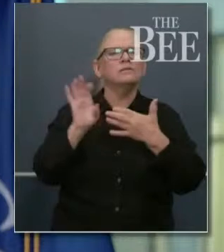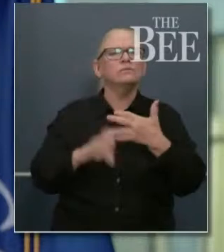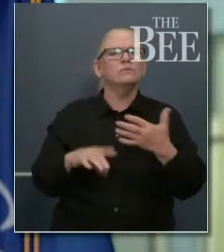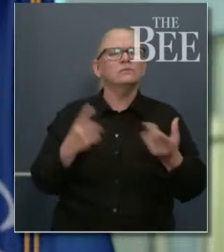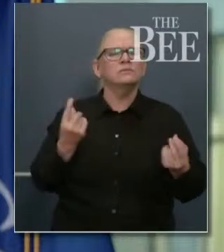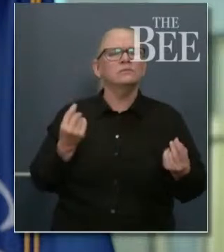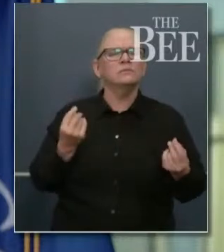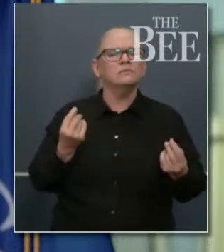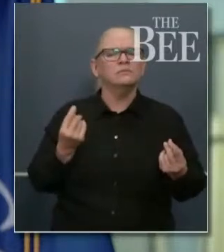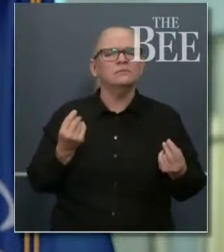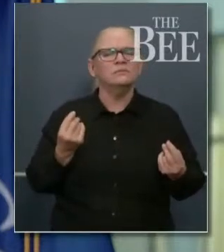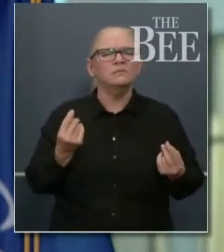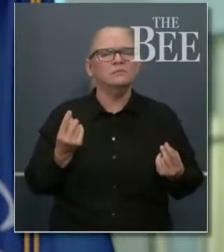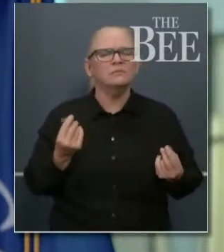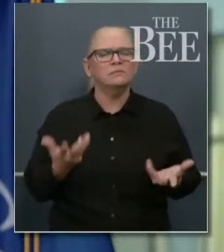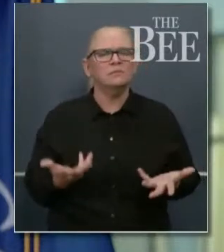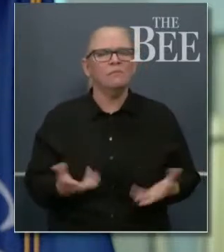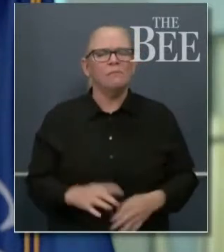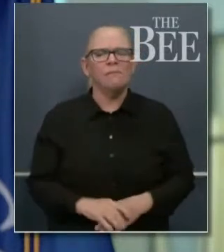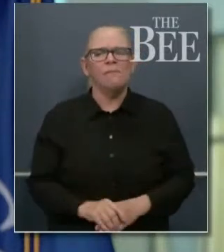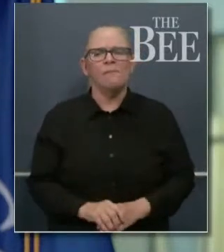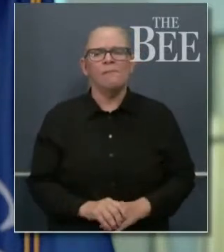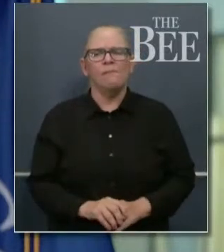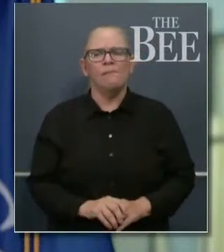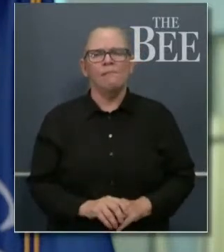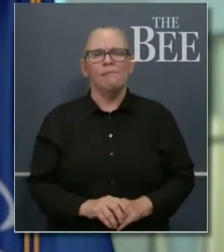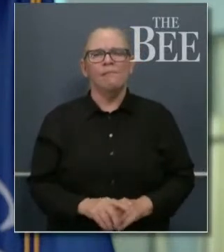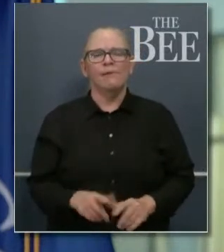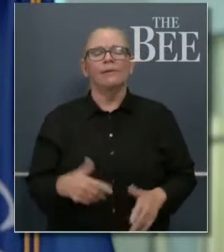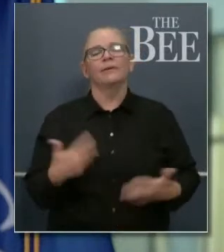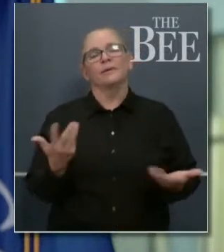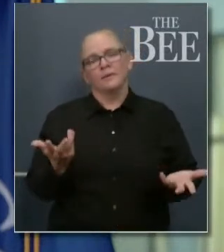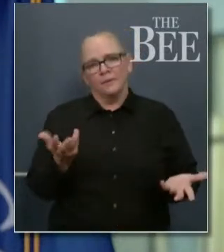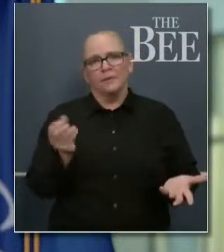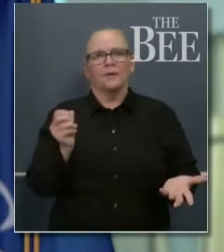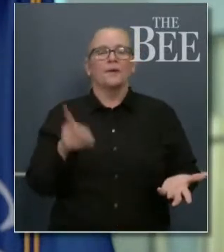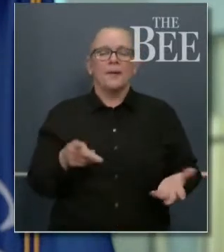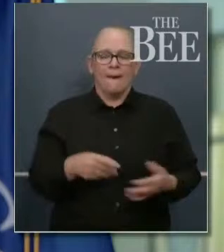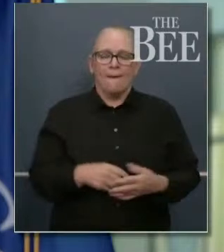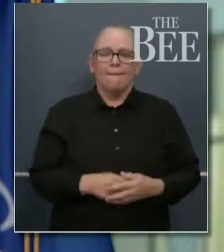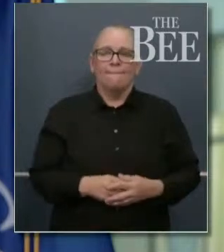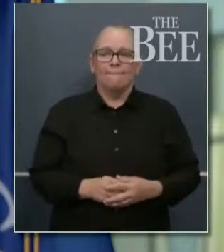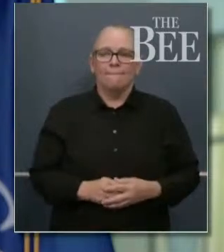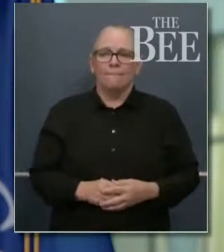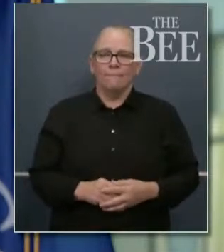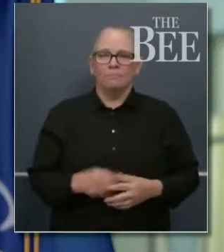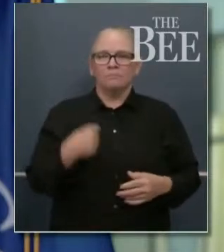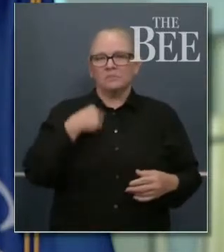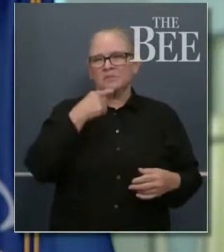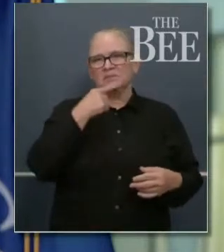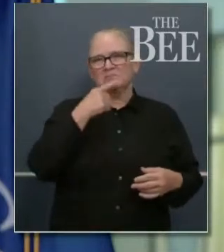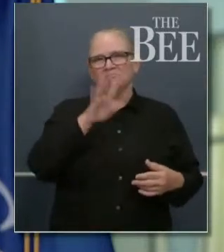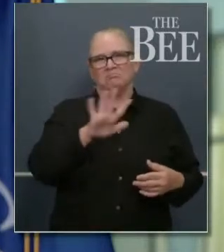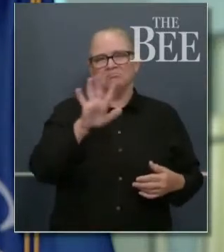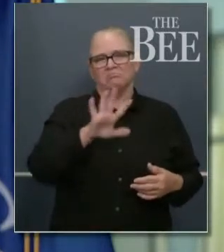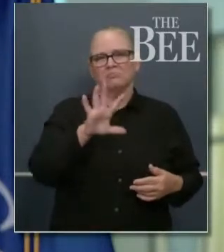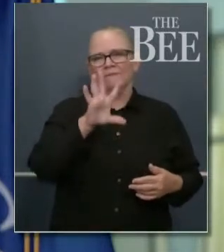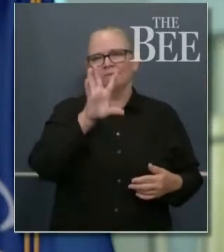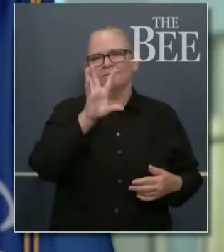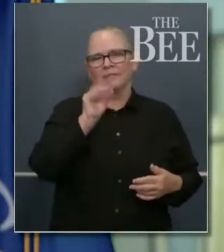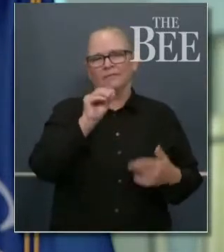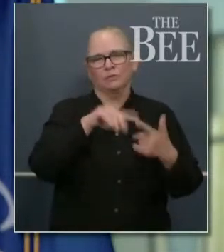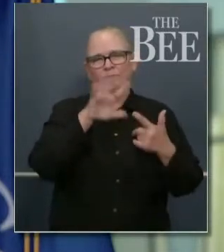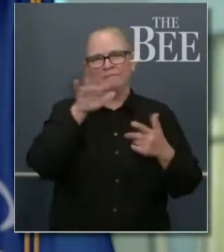lawsuits with this administration. At last count, plus or minus, 50 to 55 of them are in the area of the